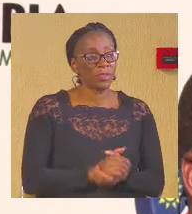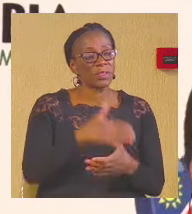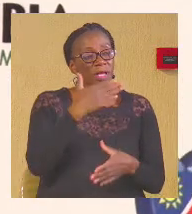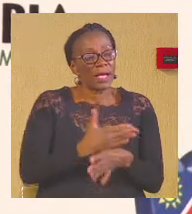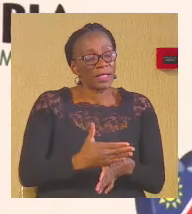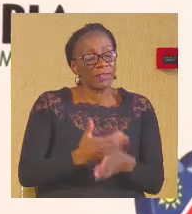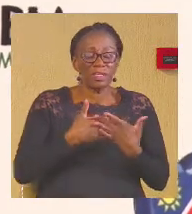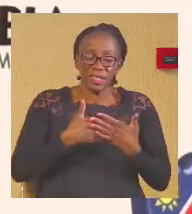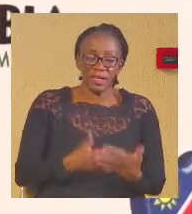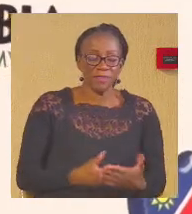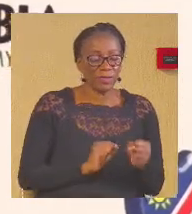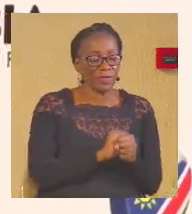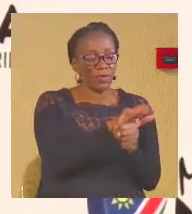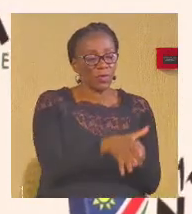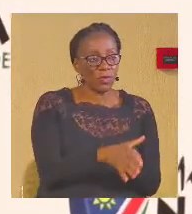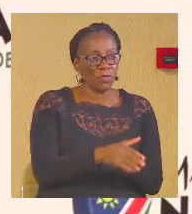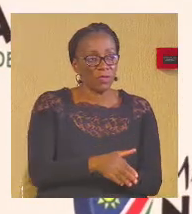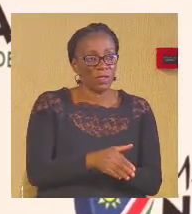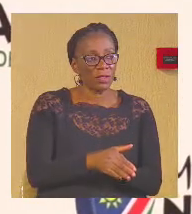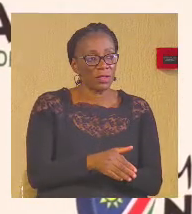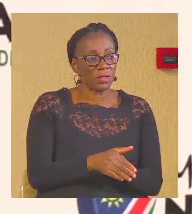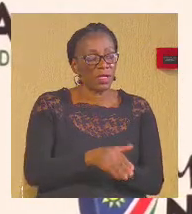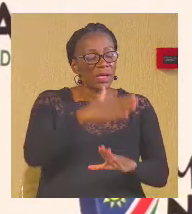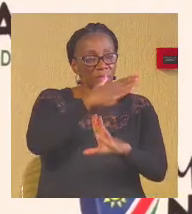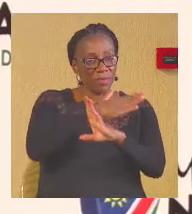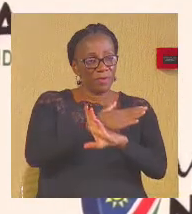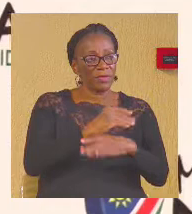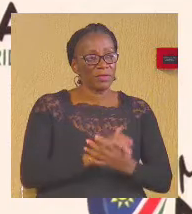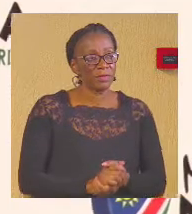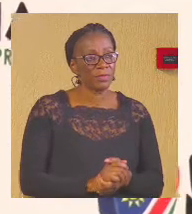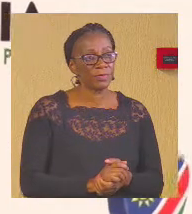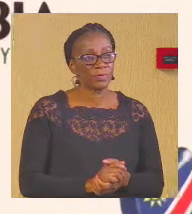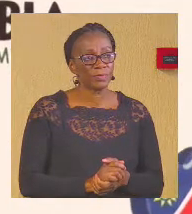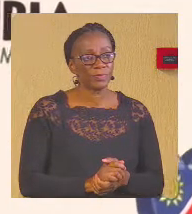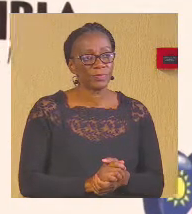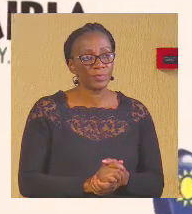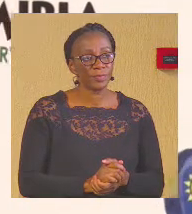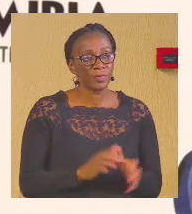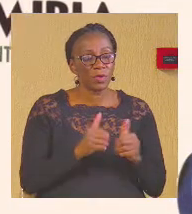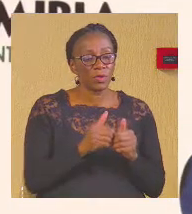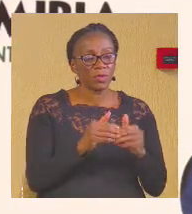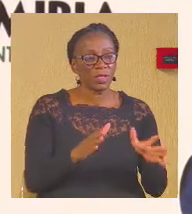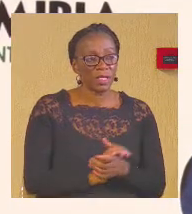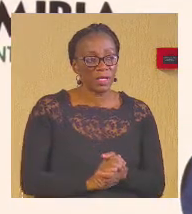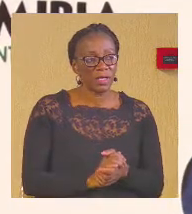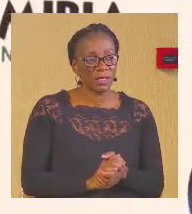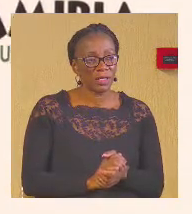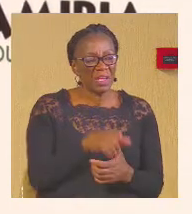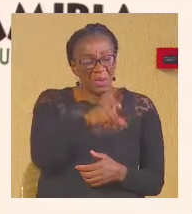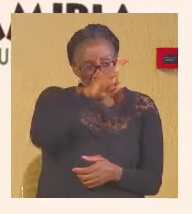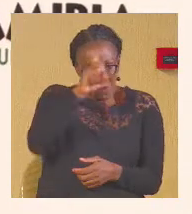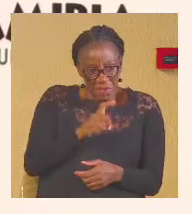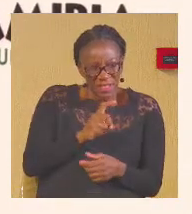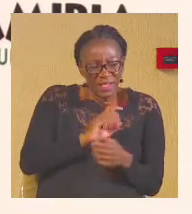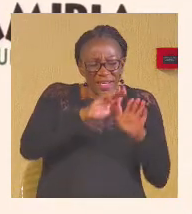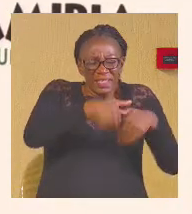effort. I think to start with, if we are asking how ready we are as a